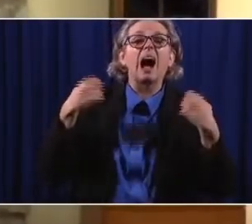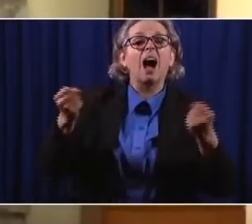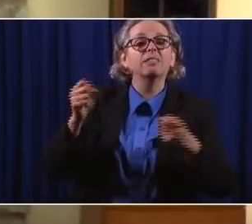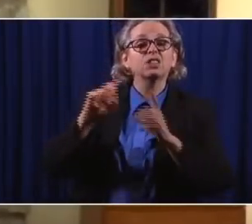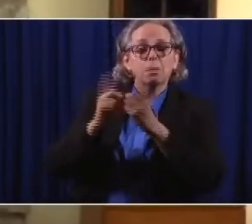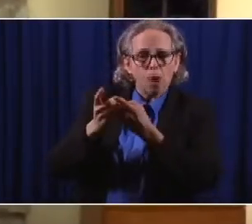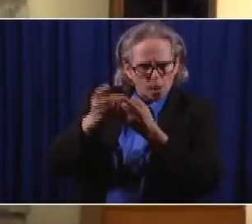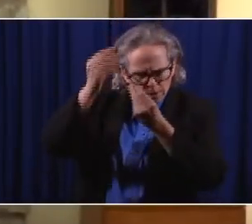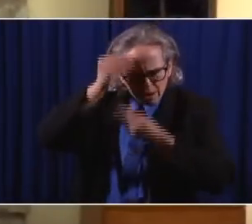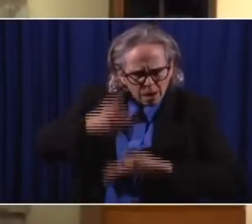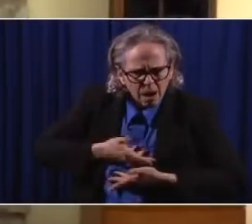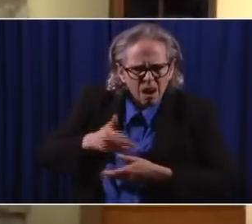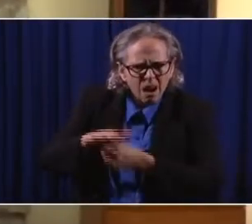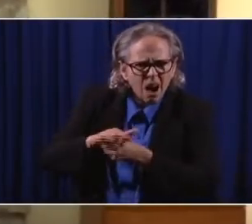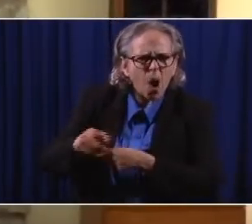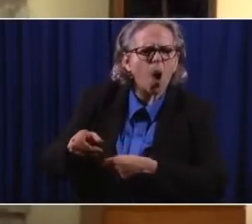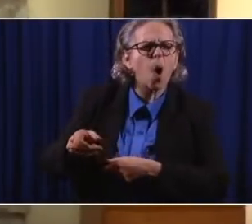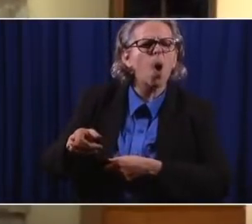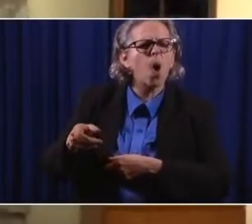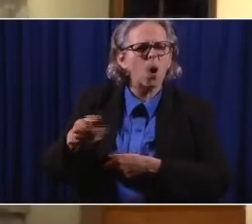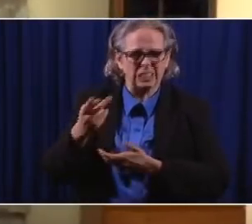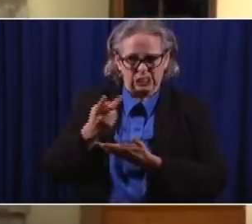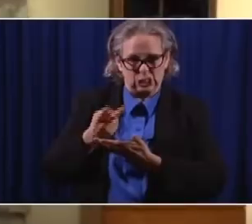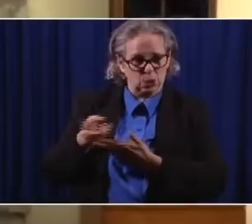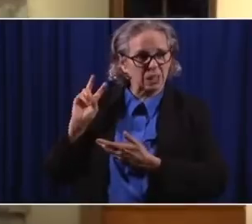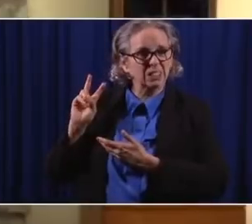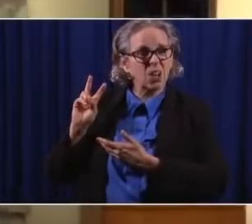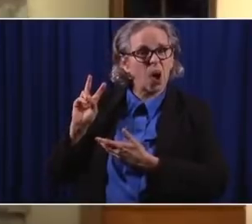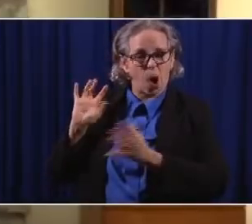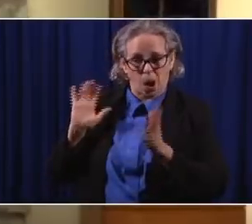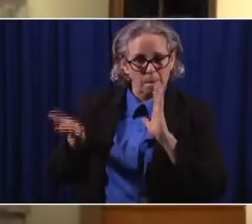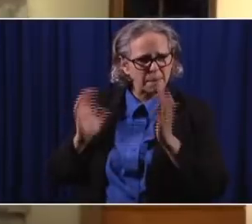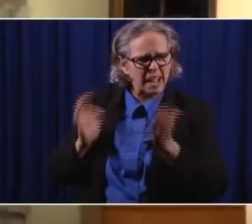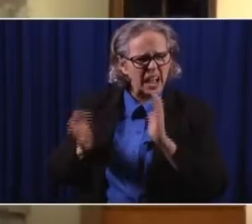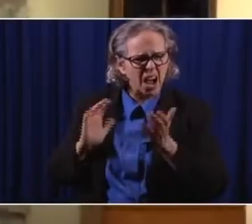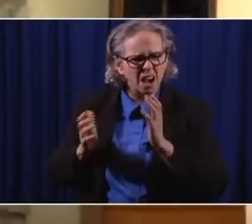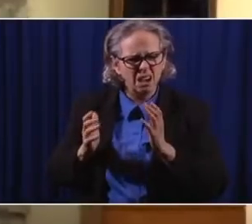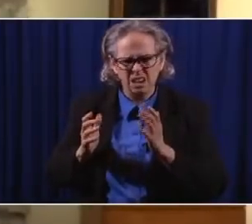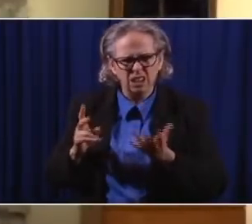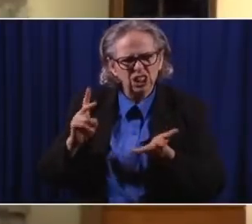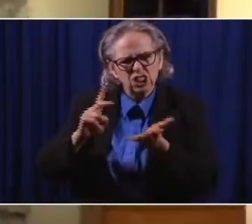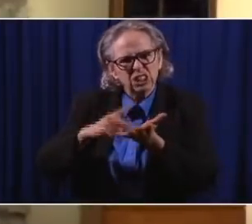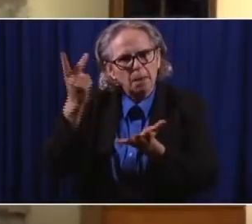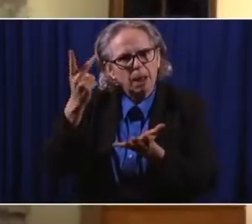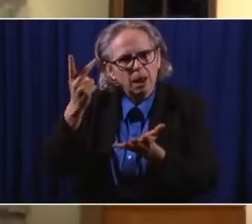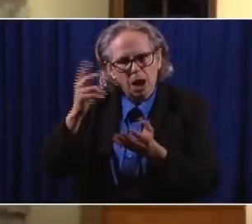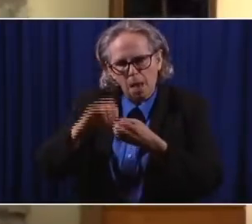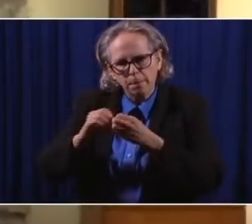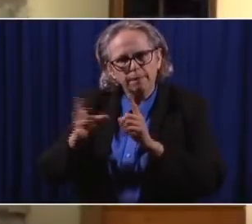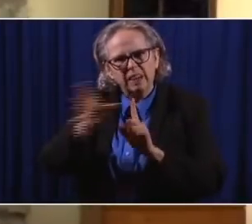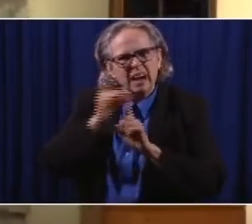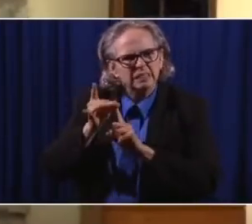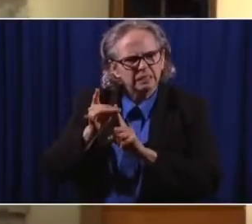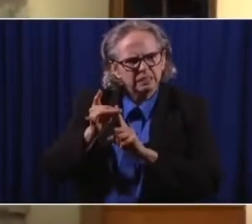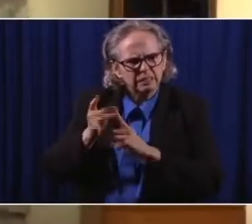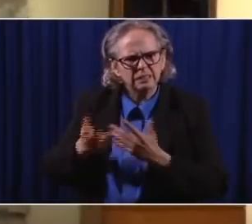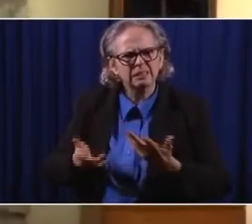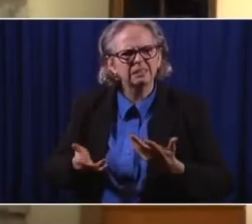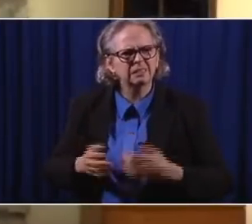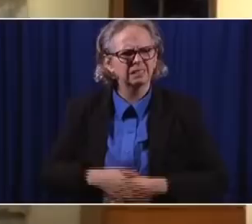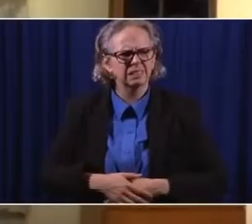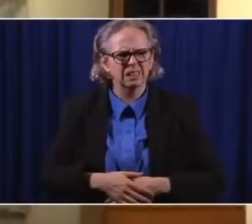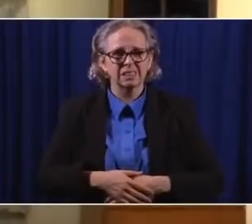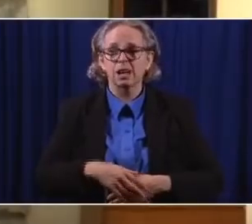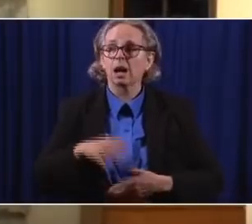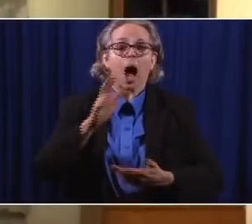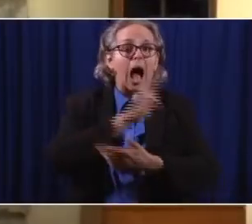volume compared to just 2 weeks ago, double the case volume compared to just 2 weeks ago. They also report that hospitals are seeing increased inpatient